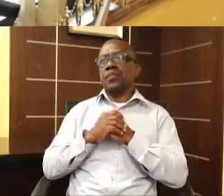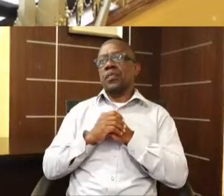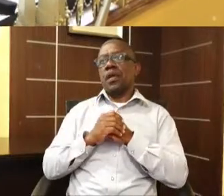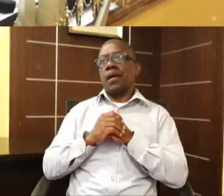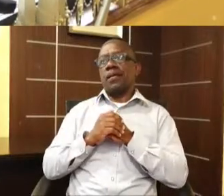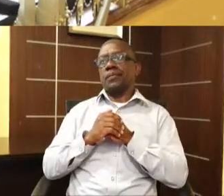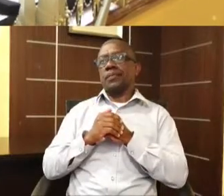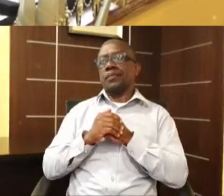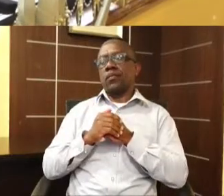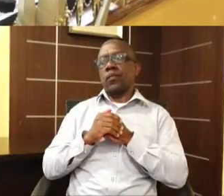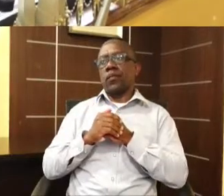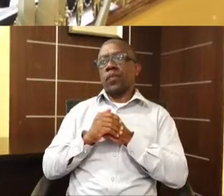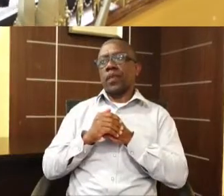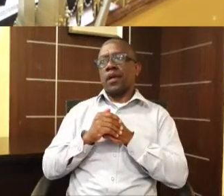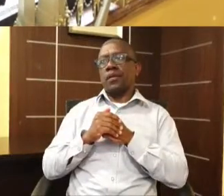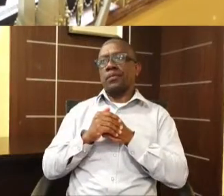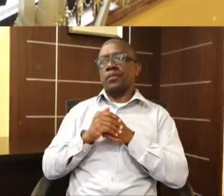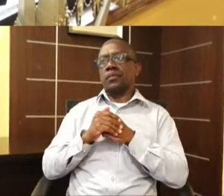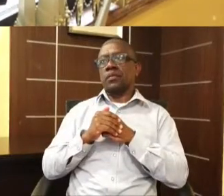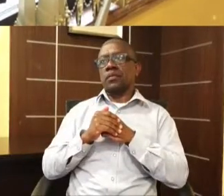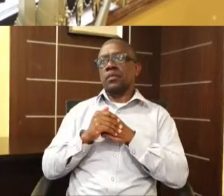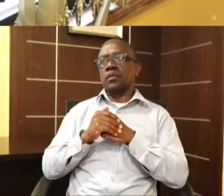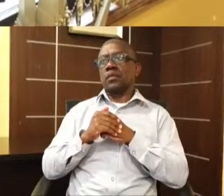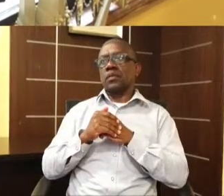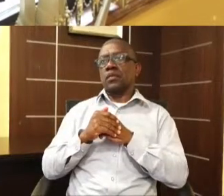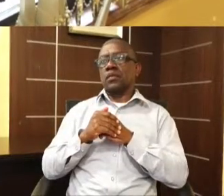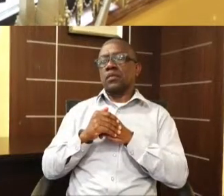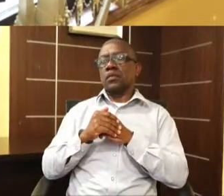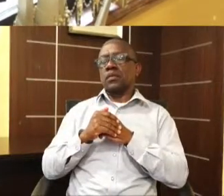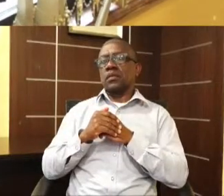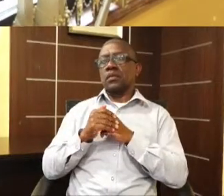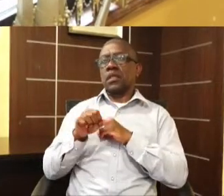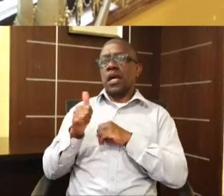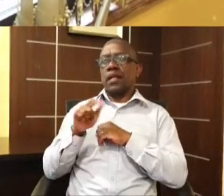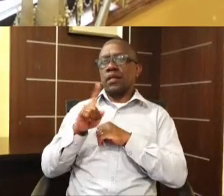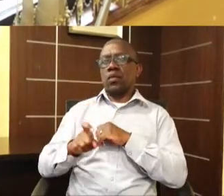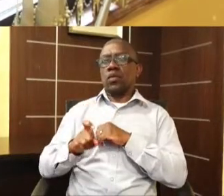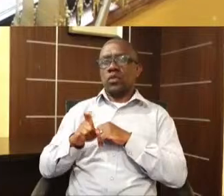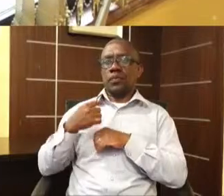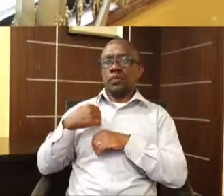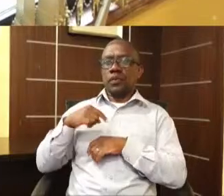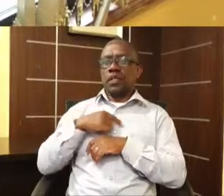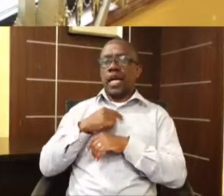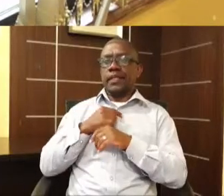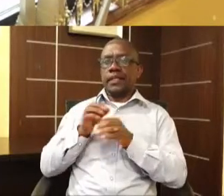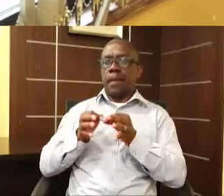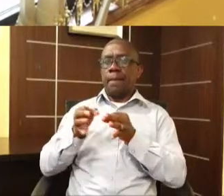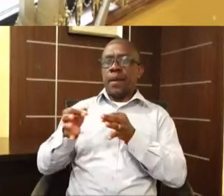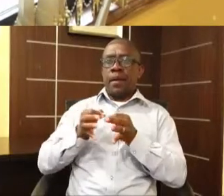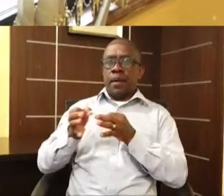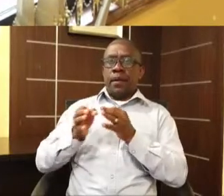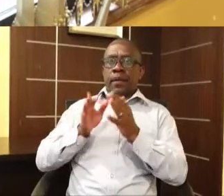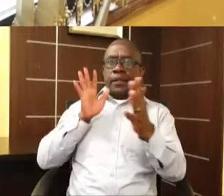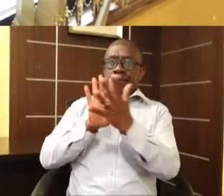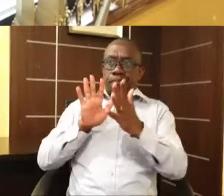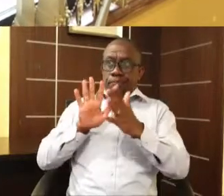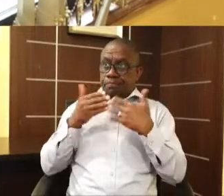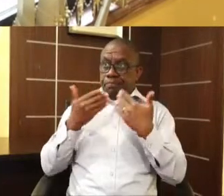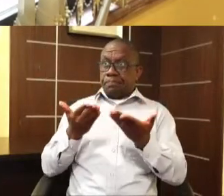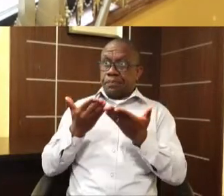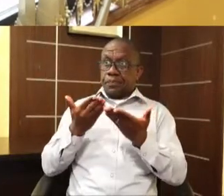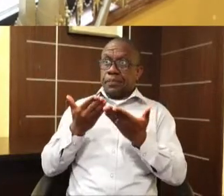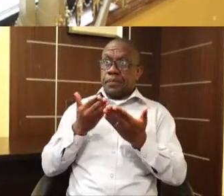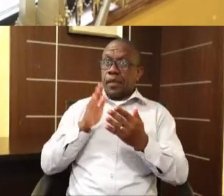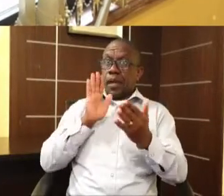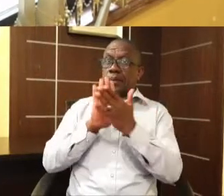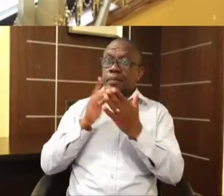So there was a question around how we measure impact. So we talked